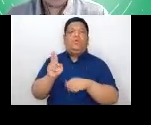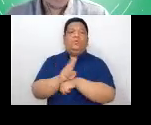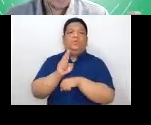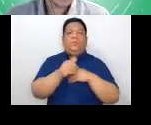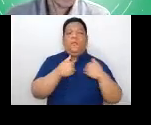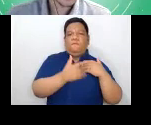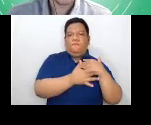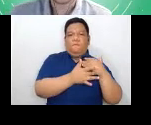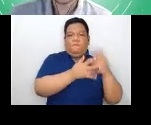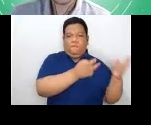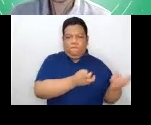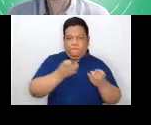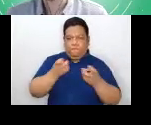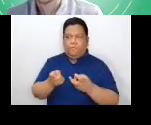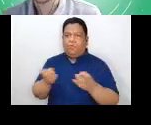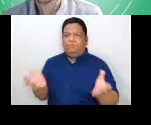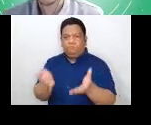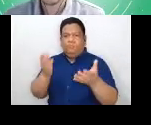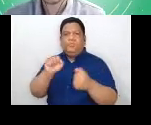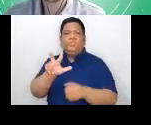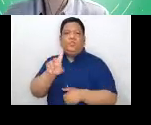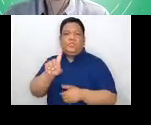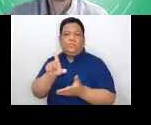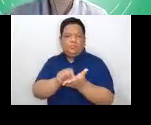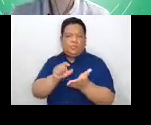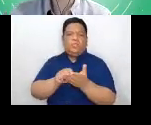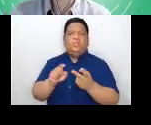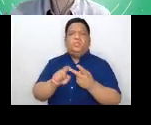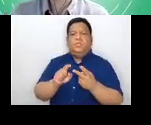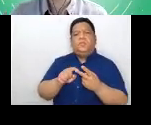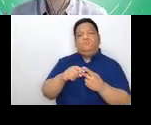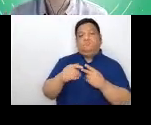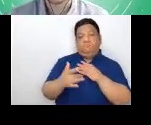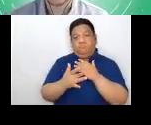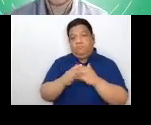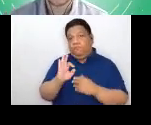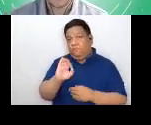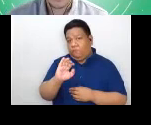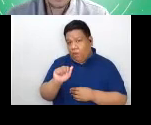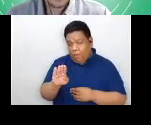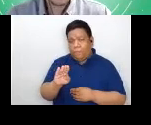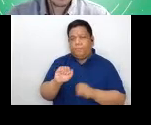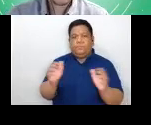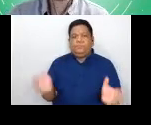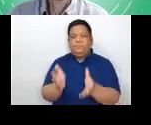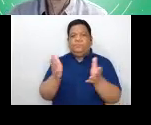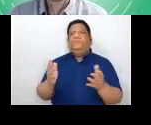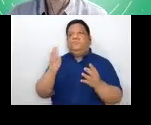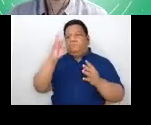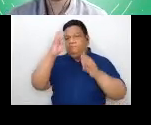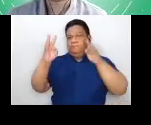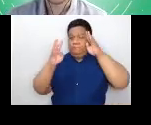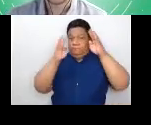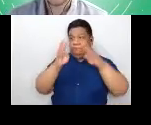They offer services for 3D printing, for digital fabrication, to help facilitate that innovation. And when you talk about Fab